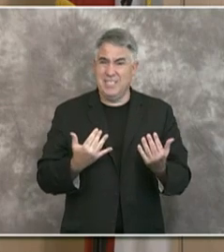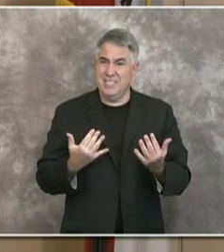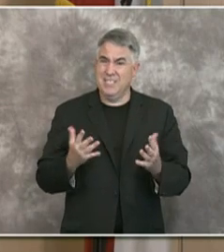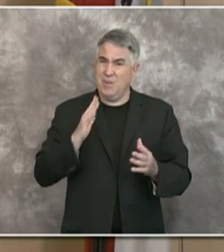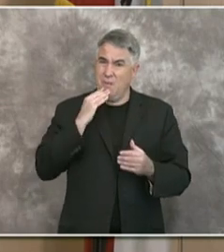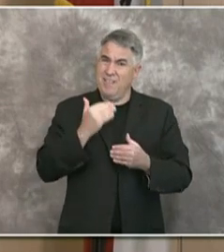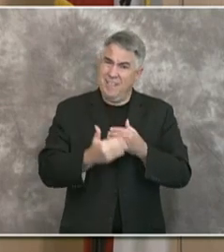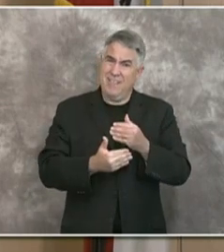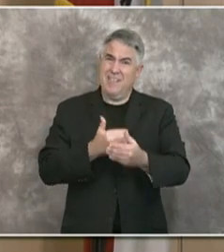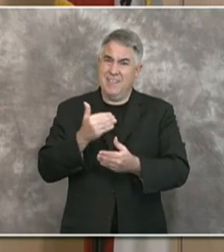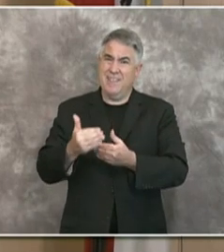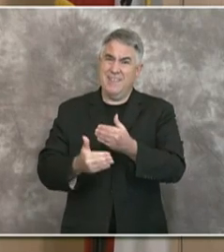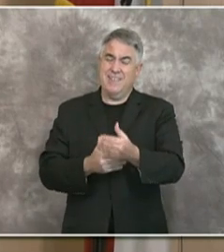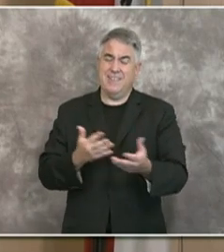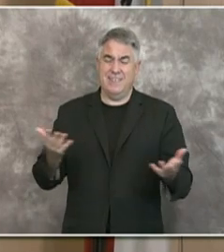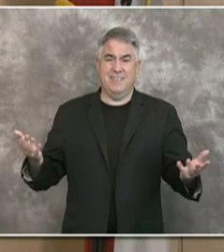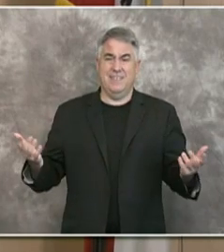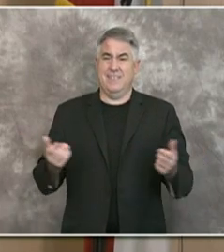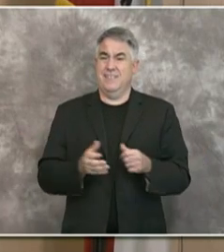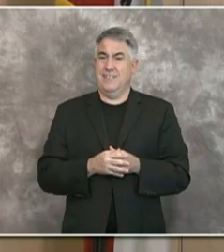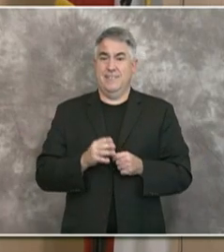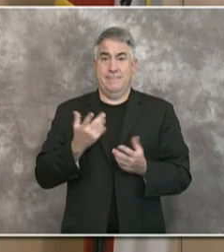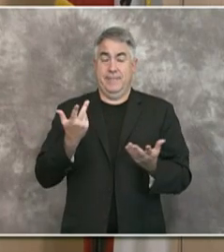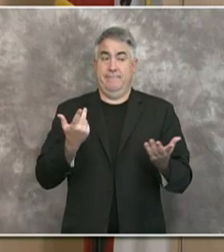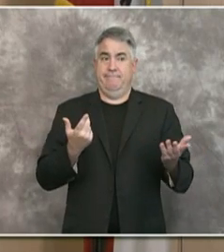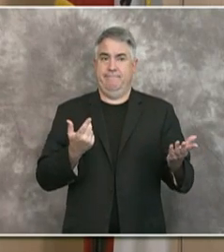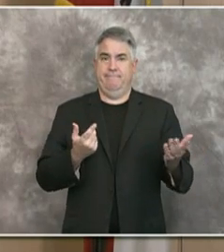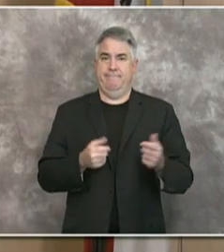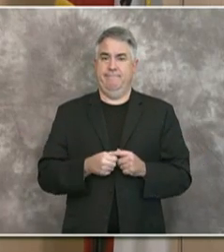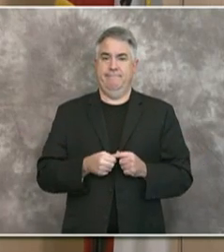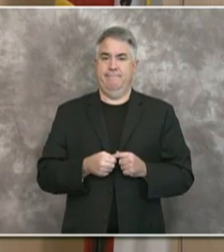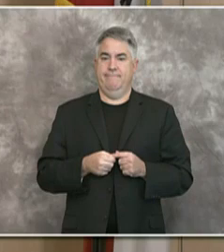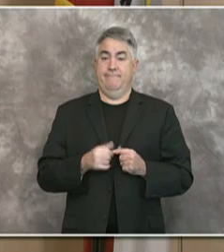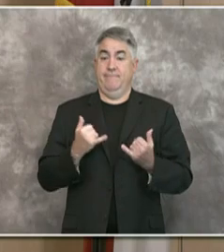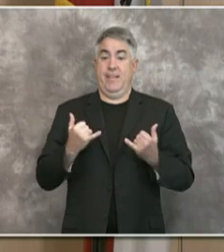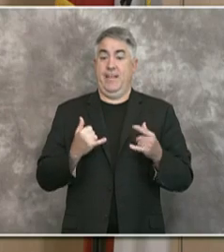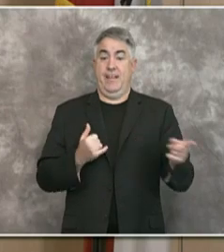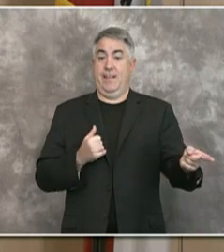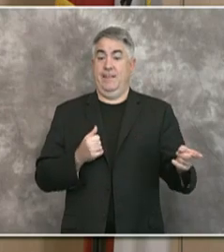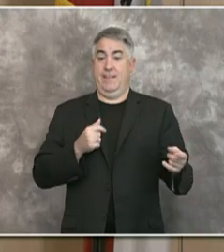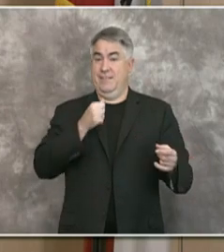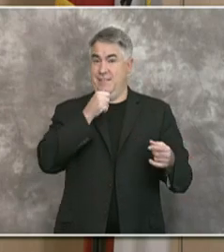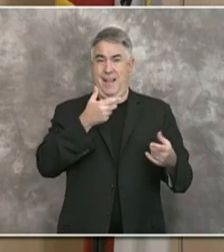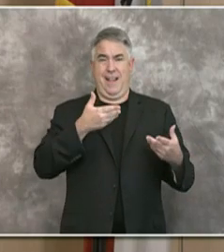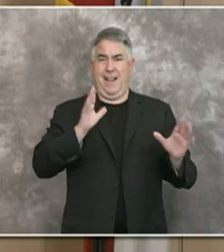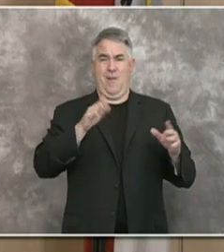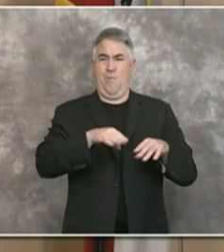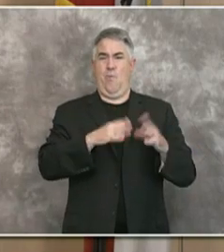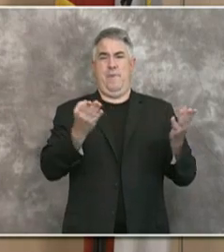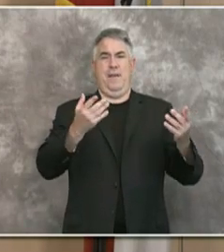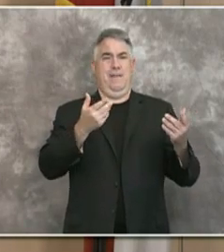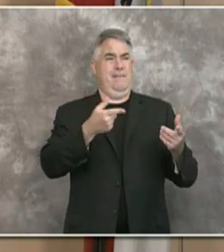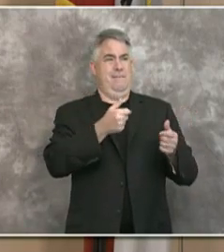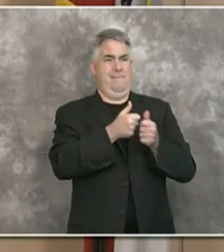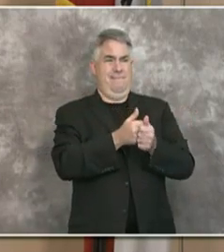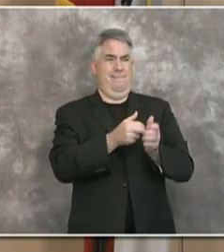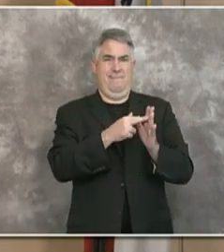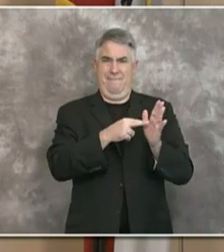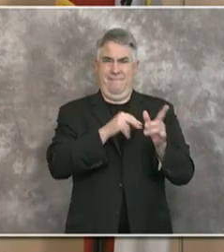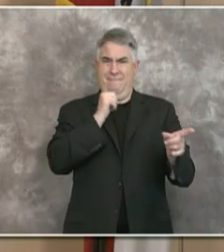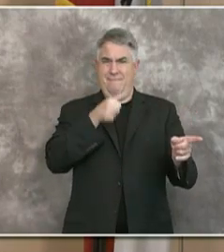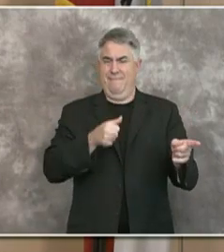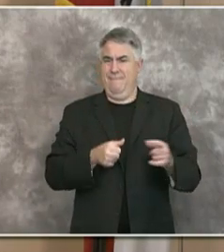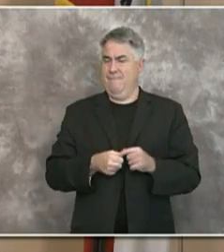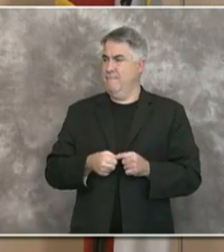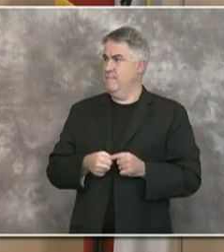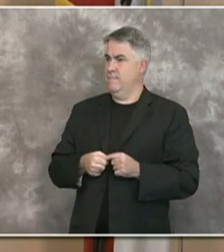do as quickly as possible, but that is not one use that's currently allowable under the public health orders. Thank you. And can I ask